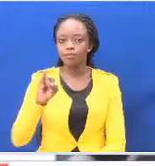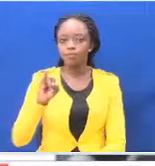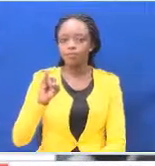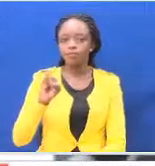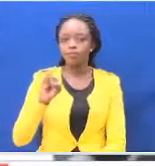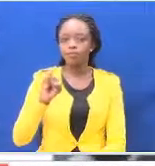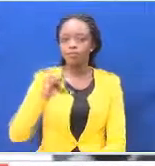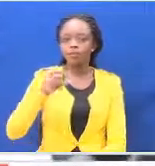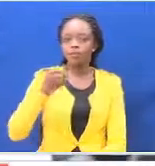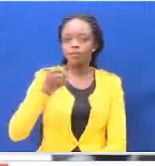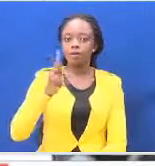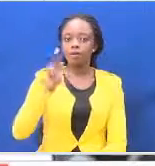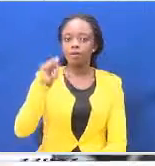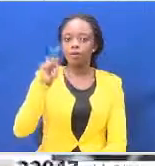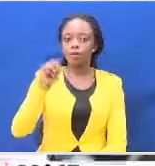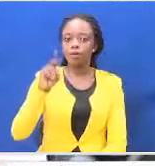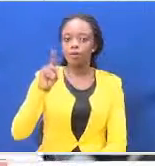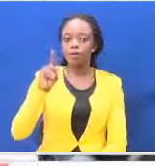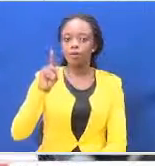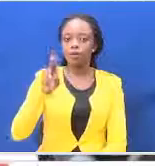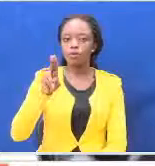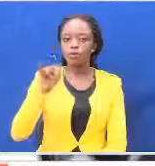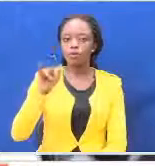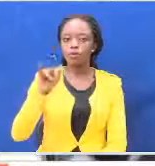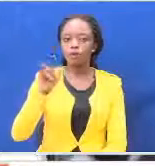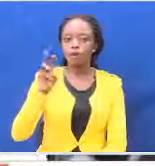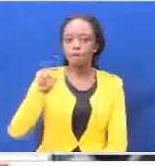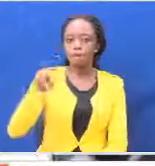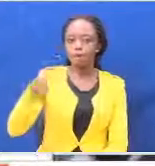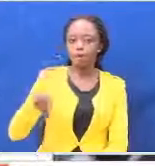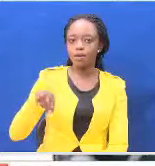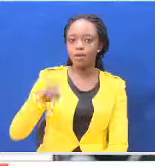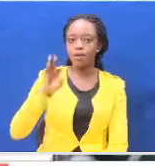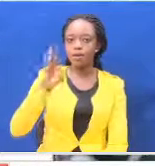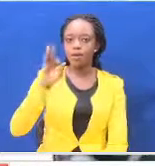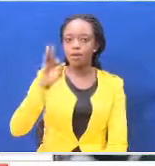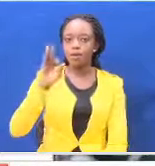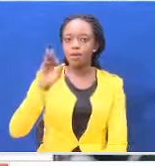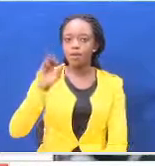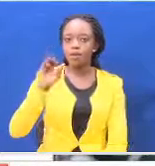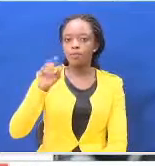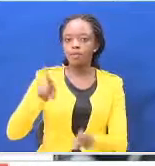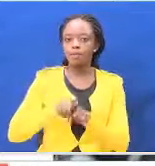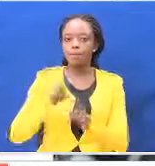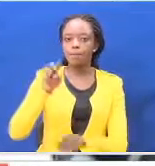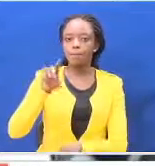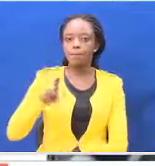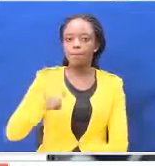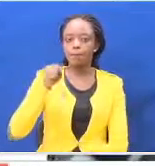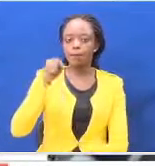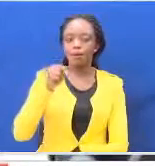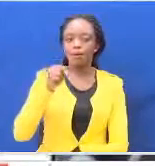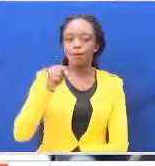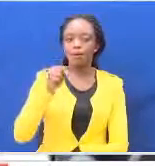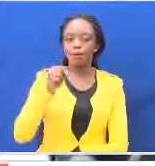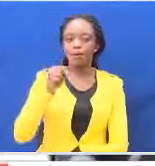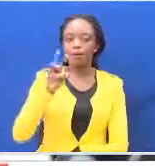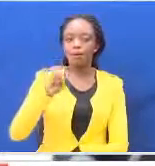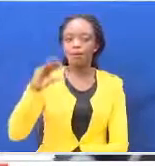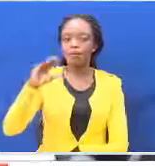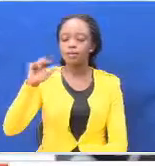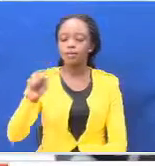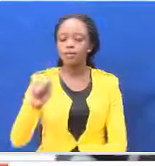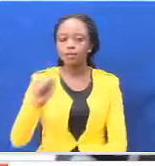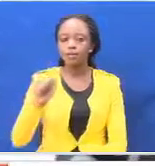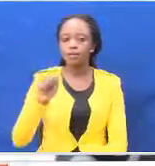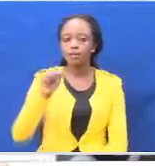Kandui counterpart, Honorable Wafula Wamunyinyi, and nominated Busia MCA, Honorable Cynthia